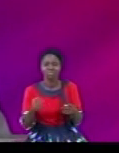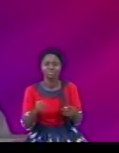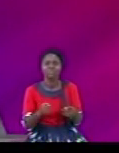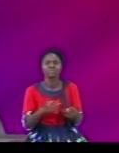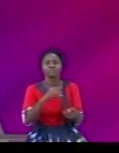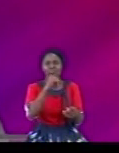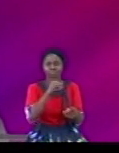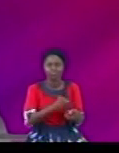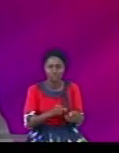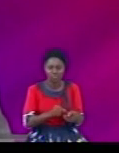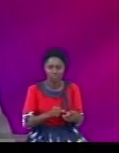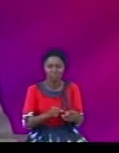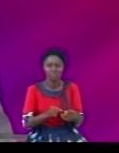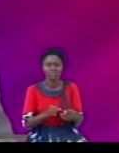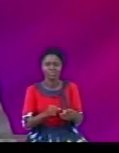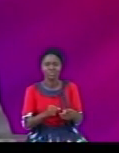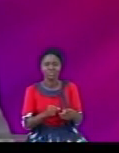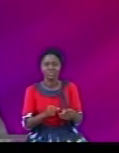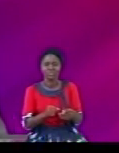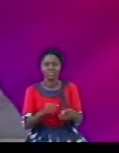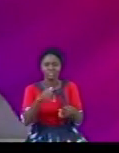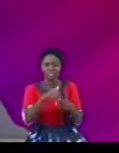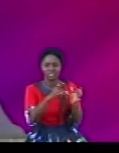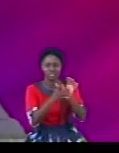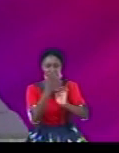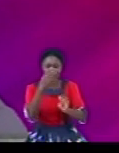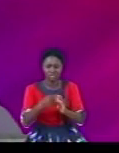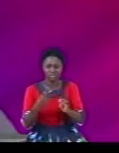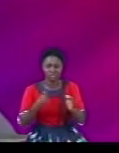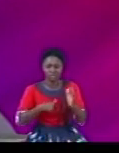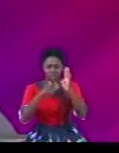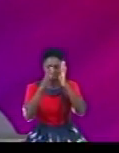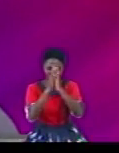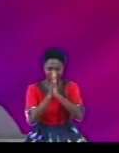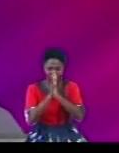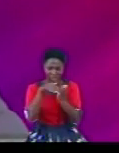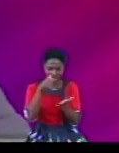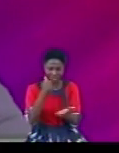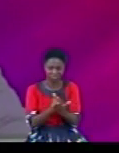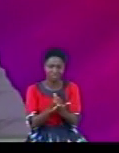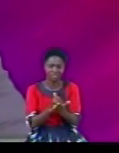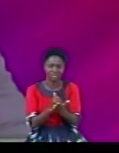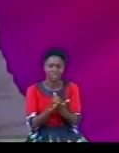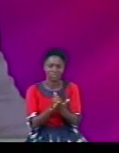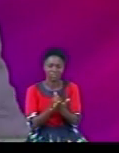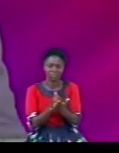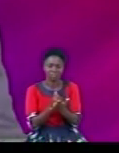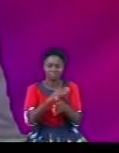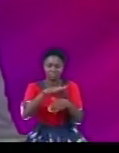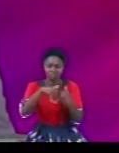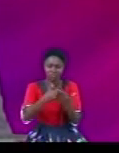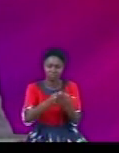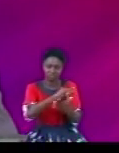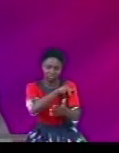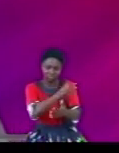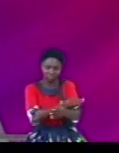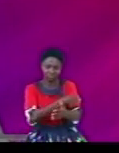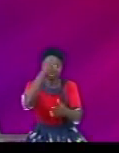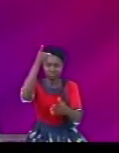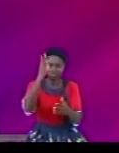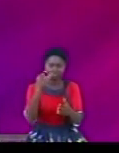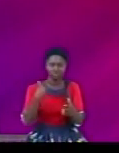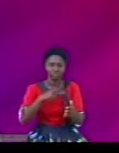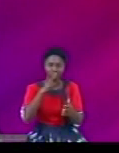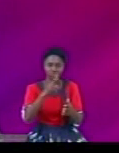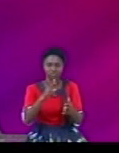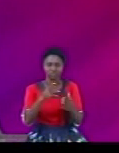your current life. In Jesus' name we pray. Almighty God, we are grateful